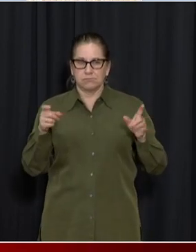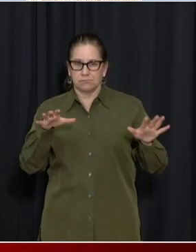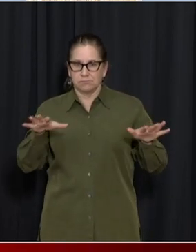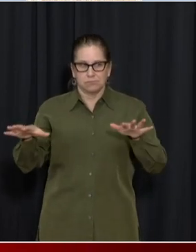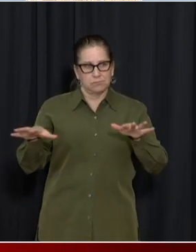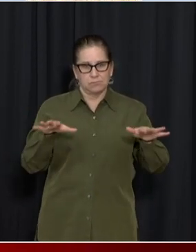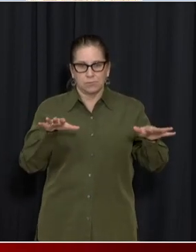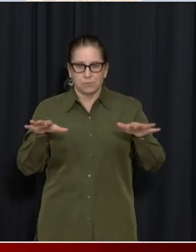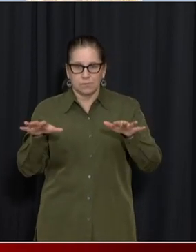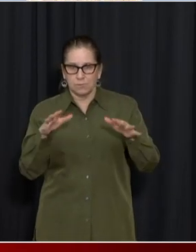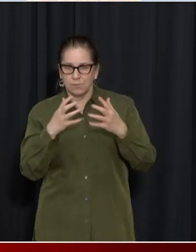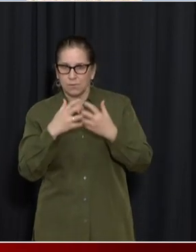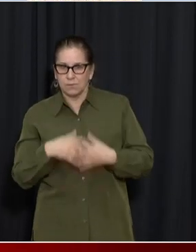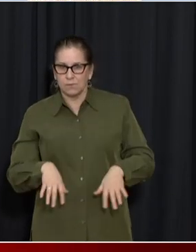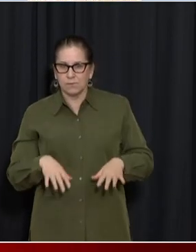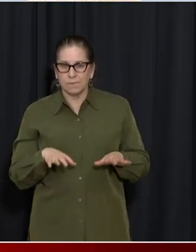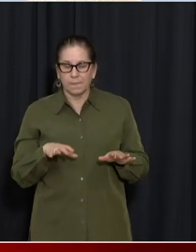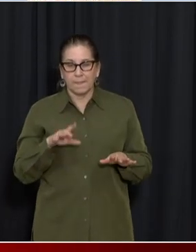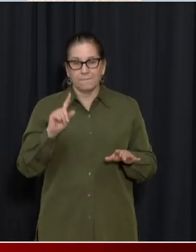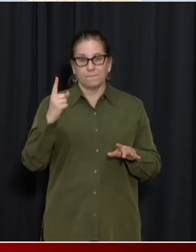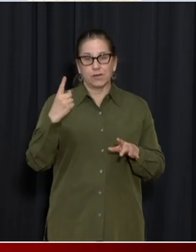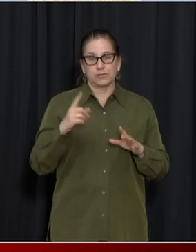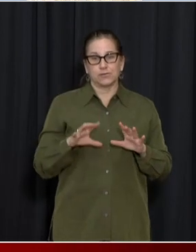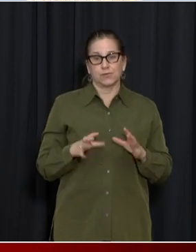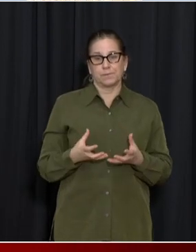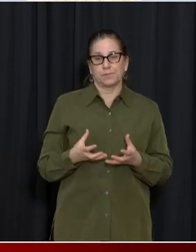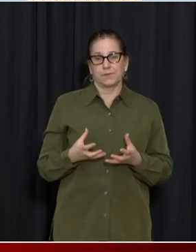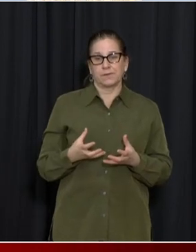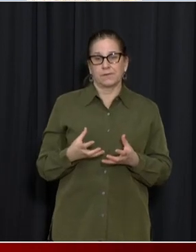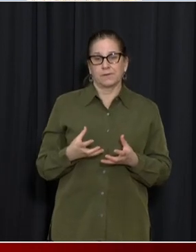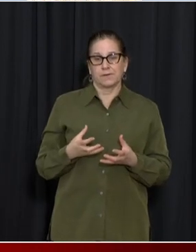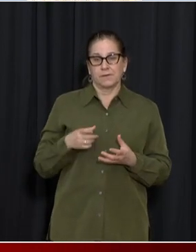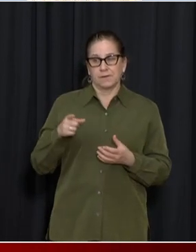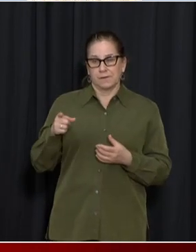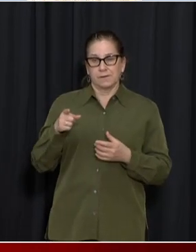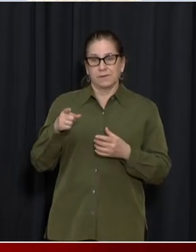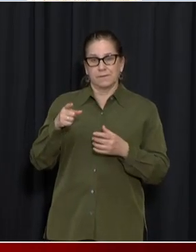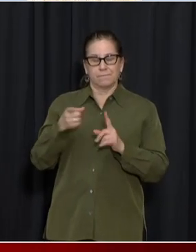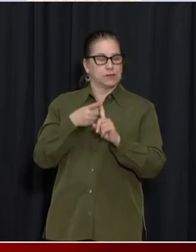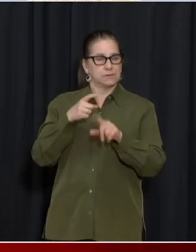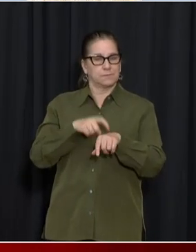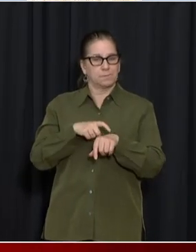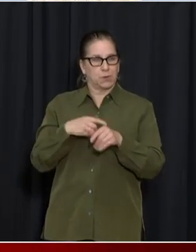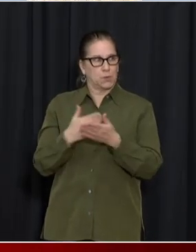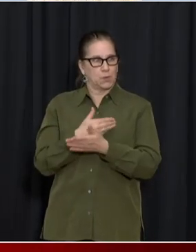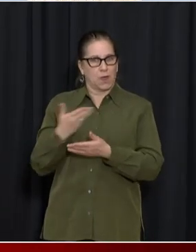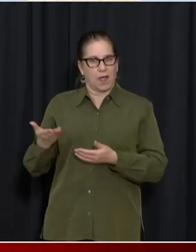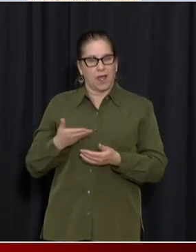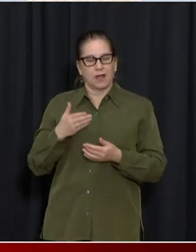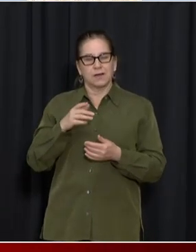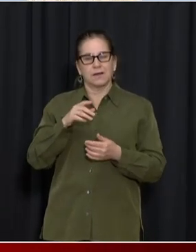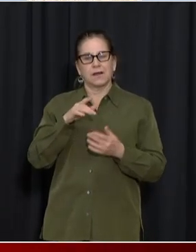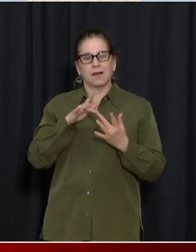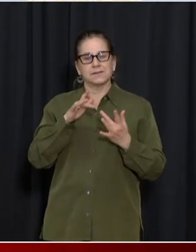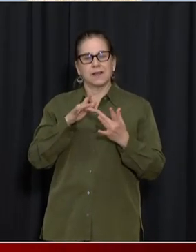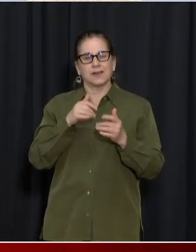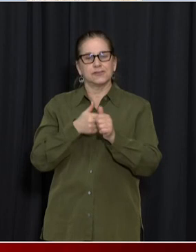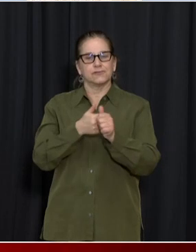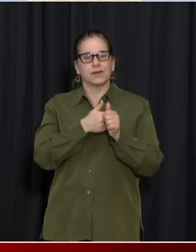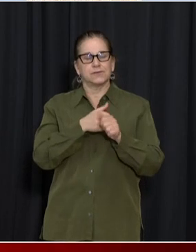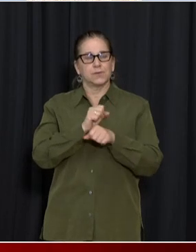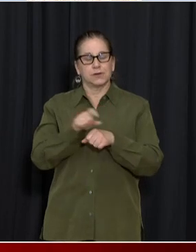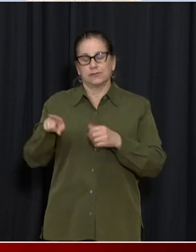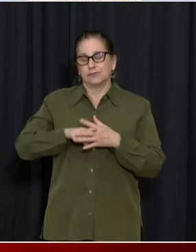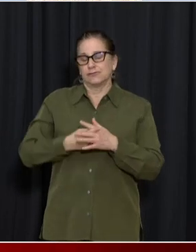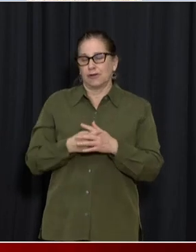first group of hired tracers will be fully trained by June the 1st, adding to